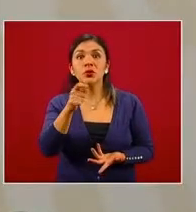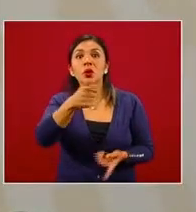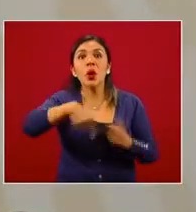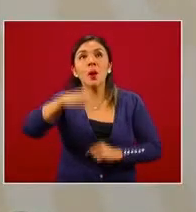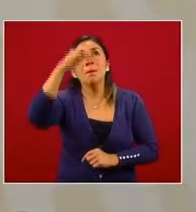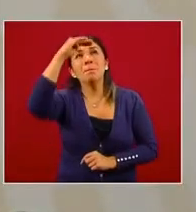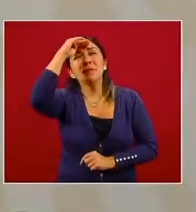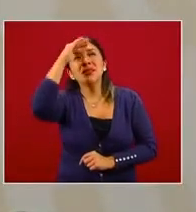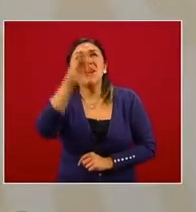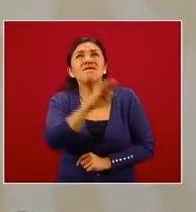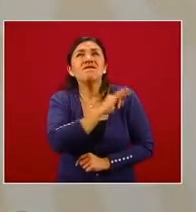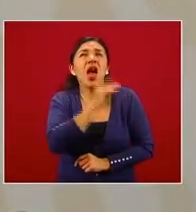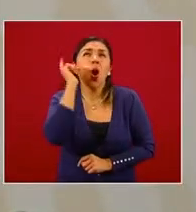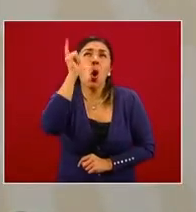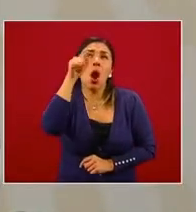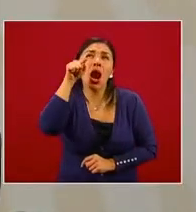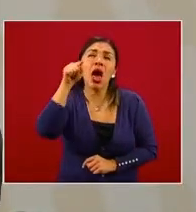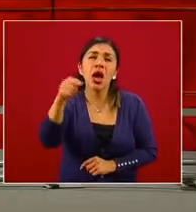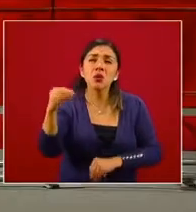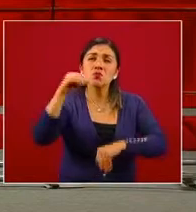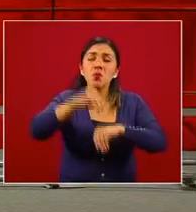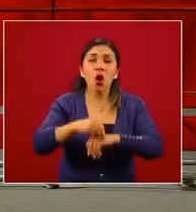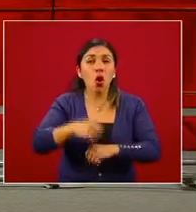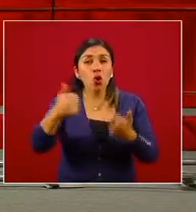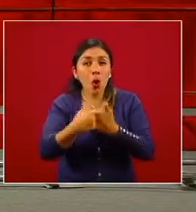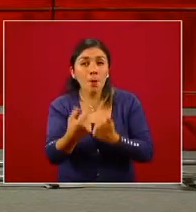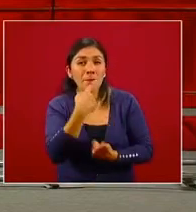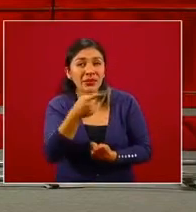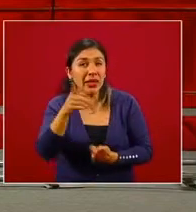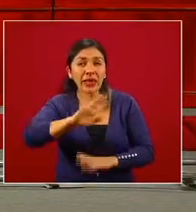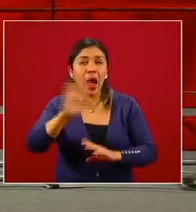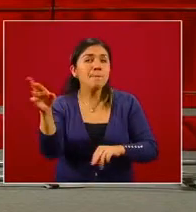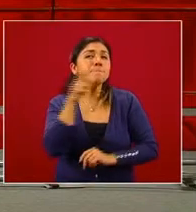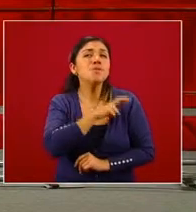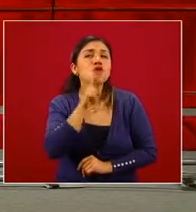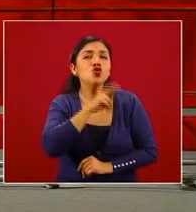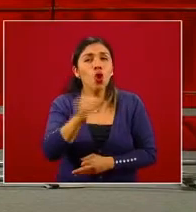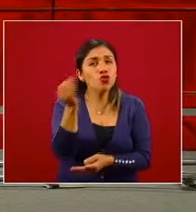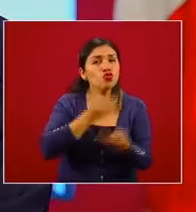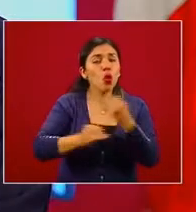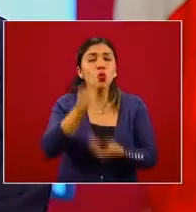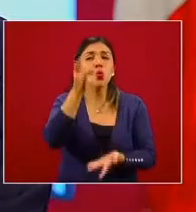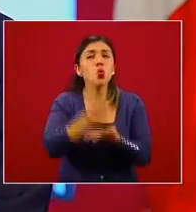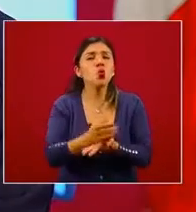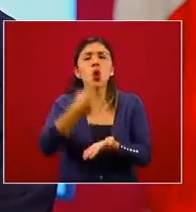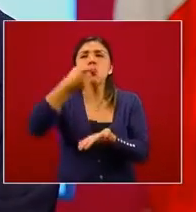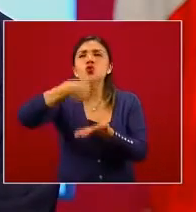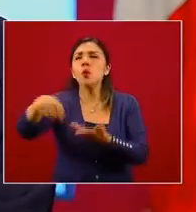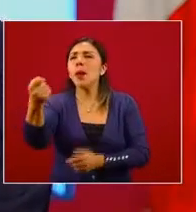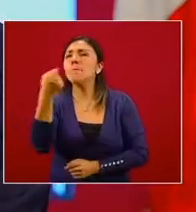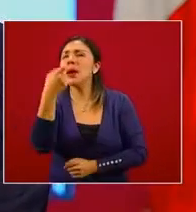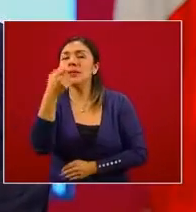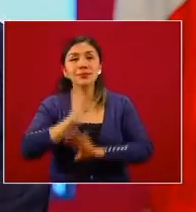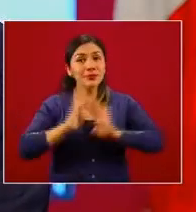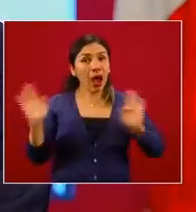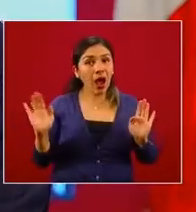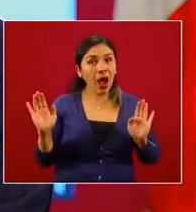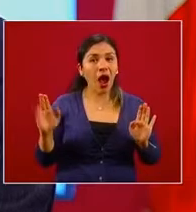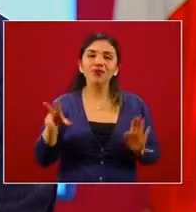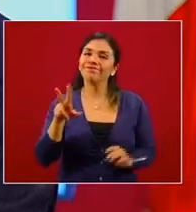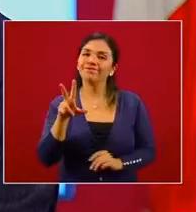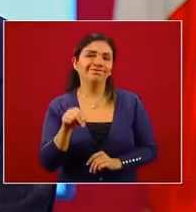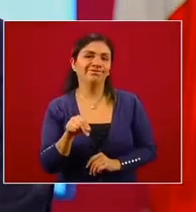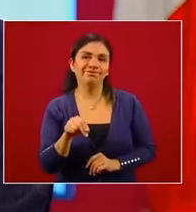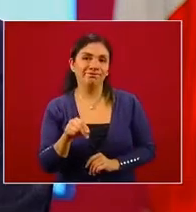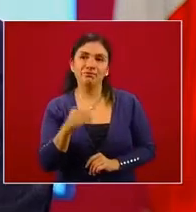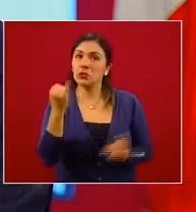So please, we don't want false hope. We don't want people thinking that soon people are just going to have